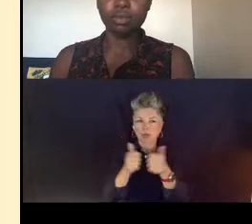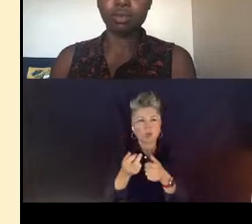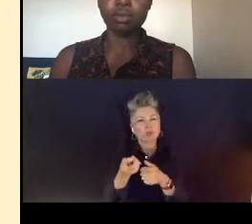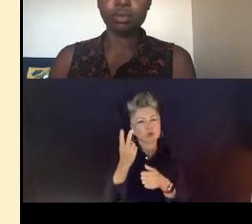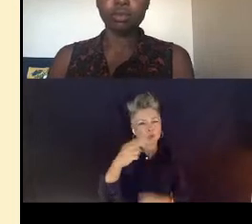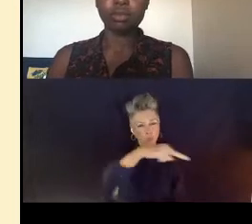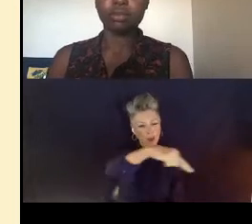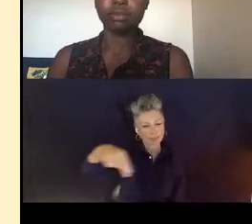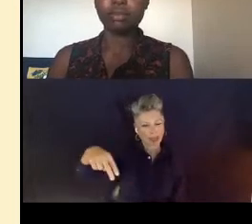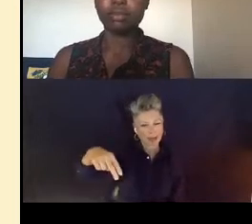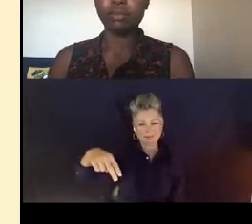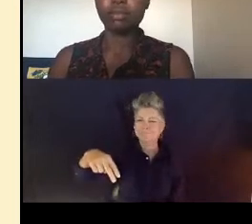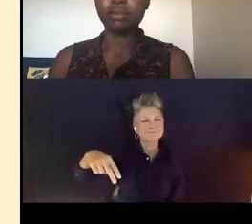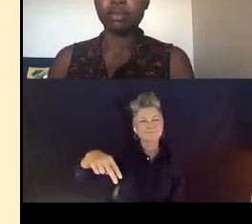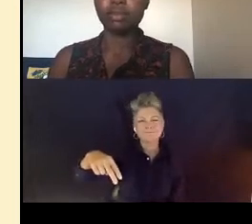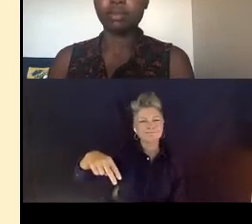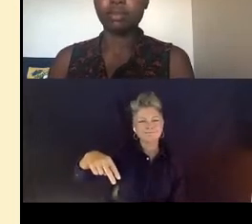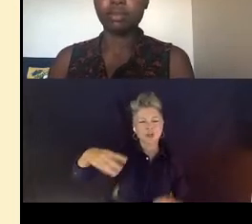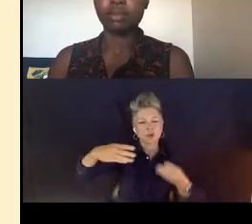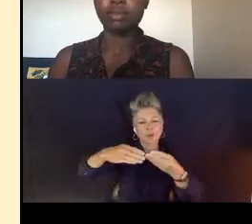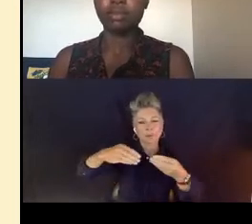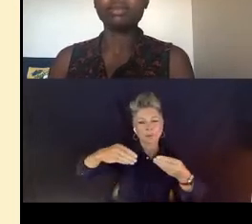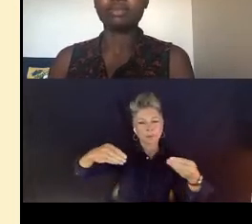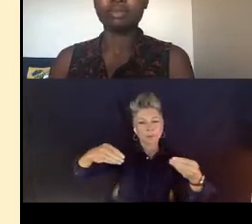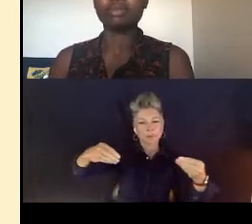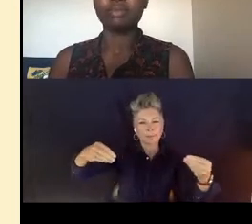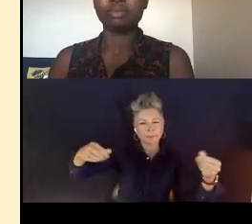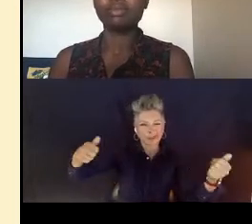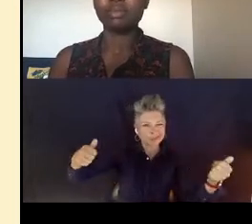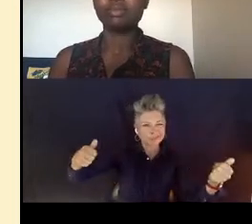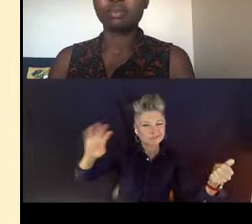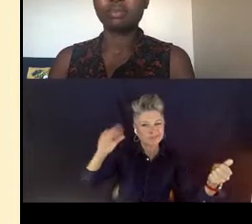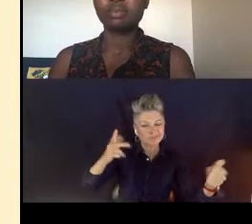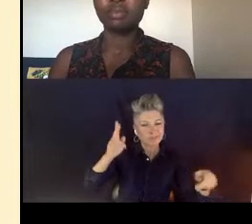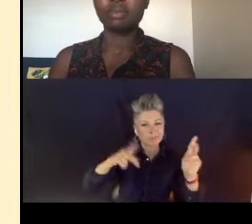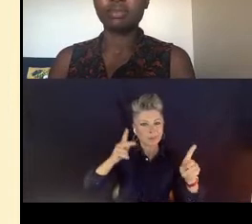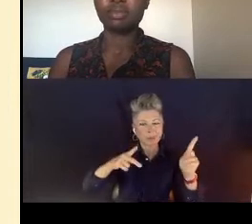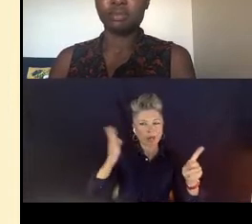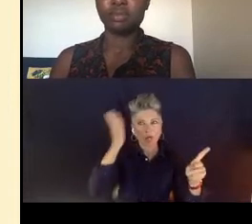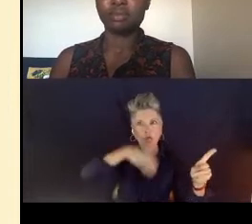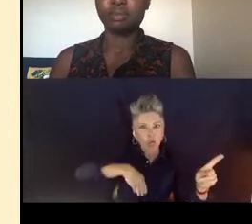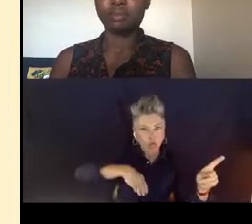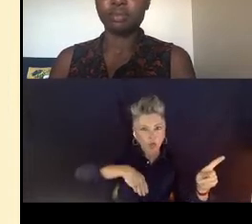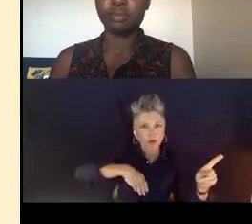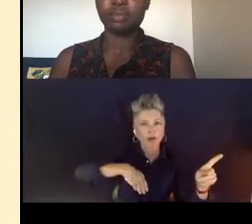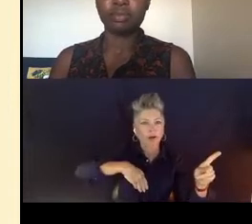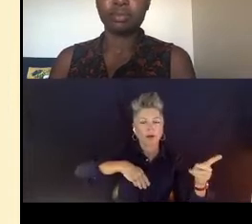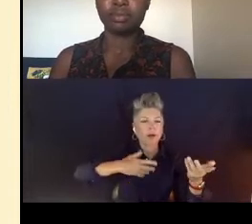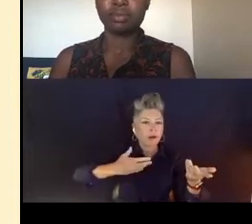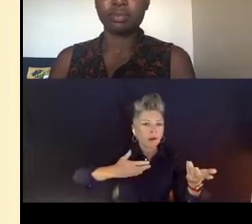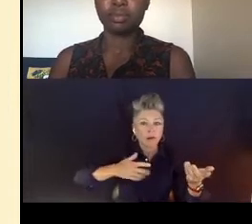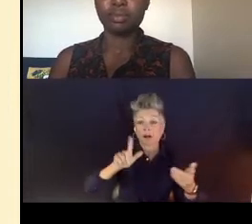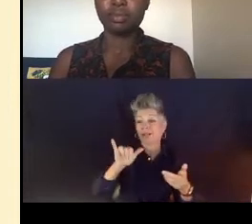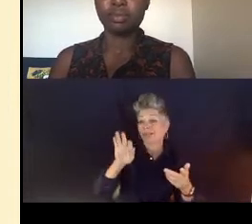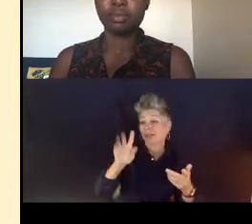lines that fade away after a while. People that are driving Lyft or Uber, sometimes